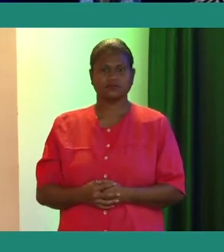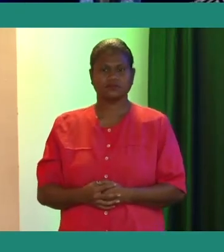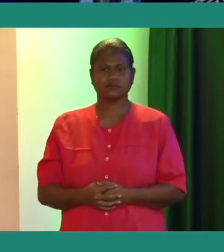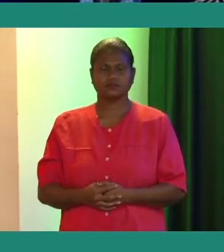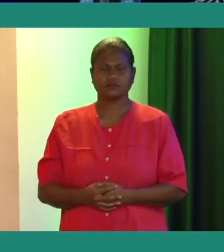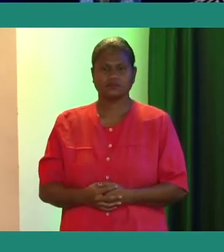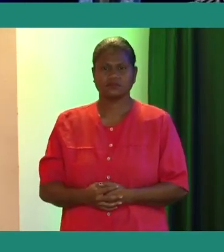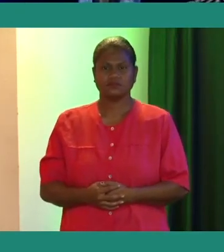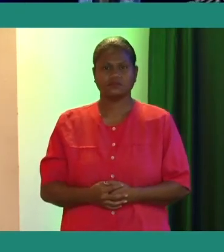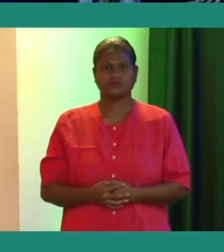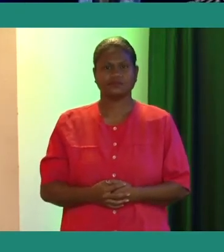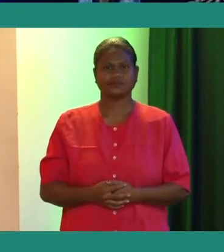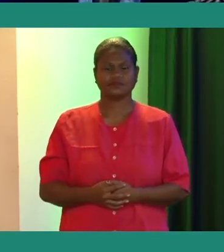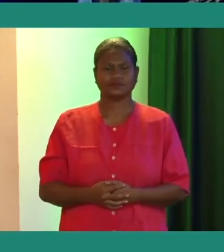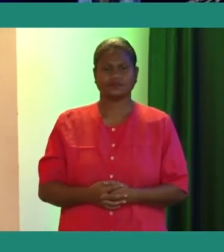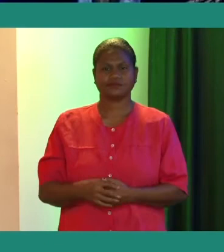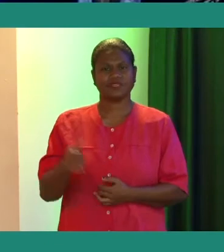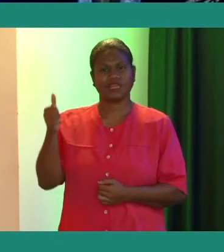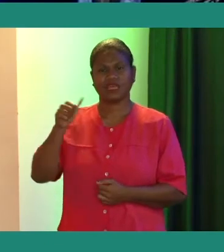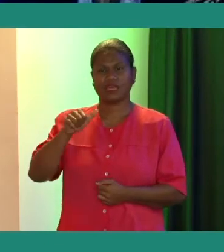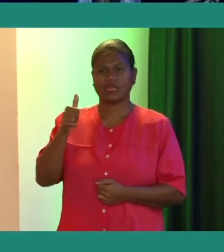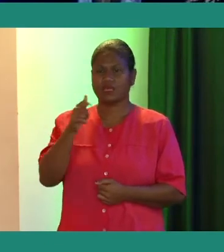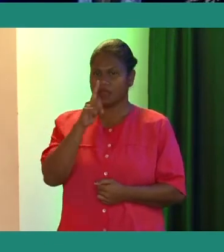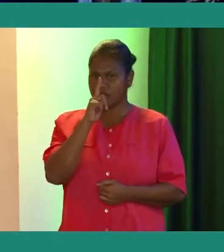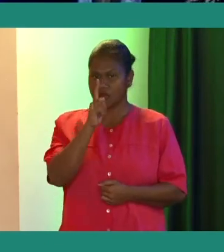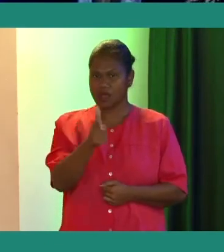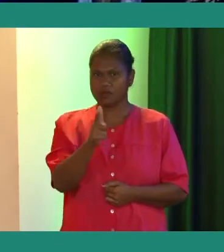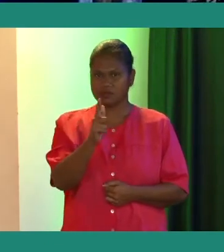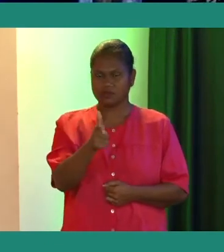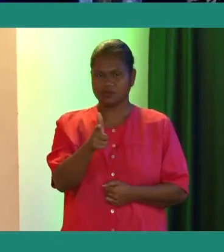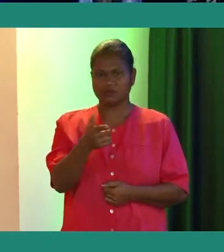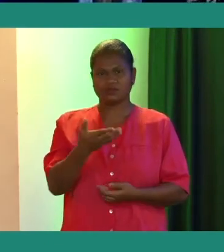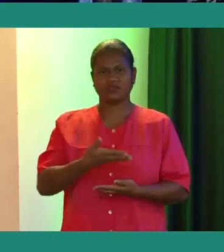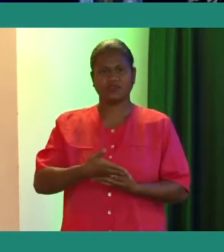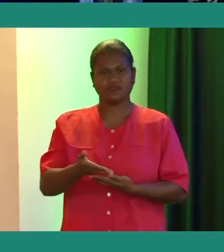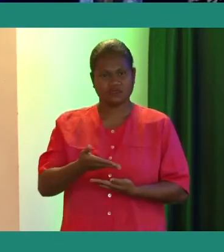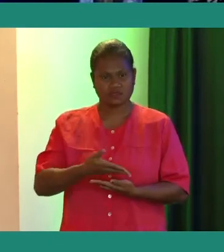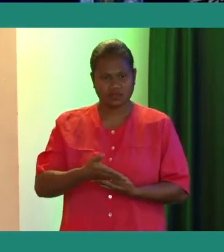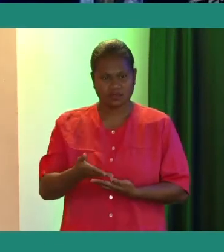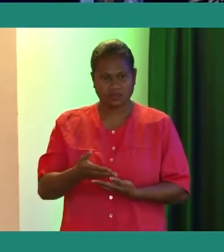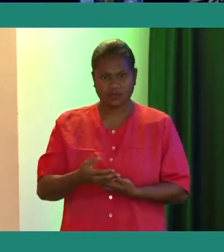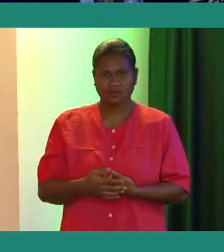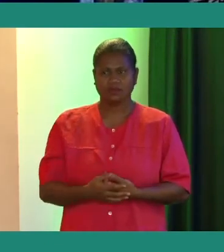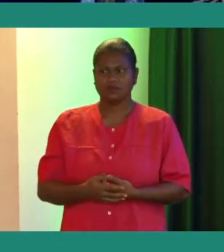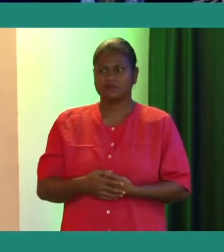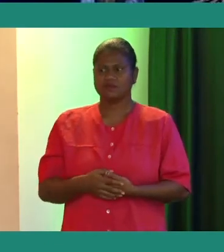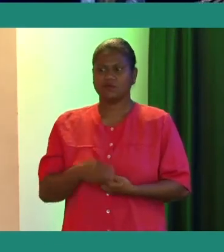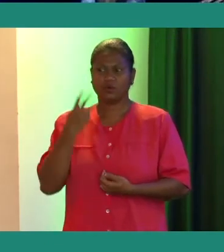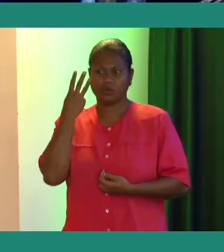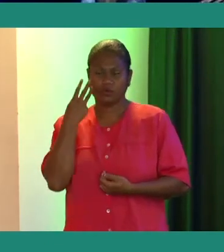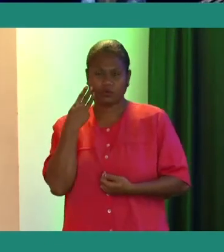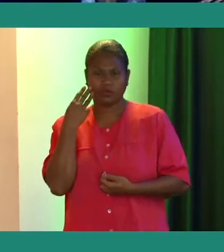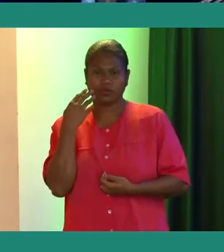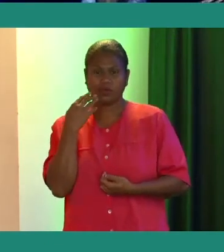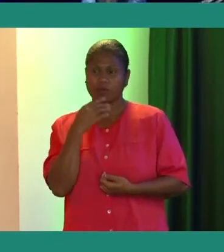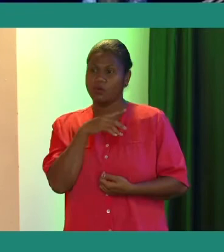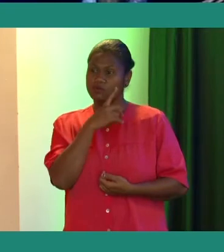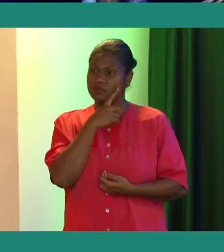Are there any counseling services provided to survivors? Any that would you know of?